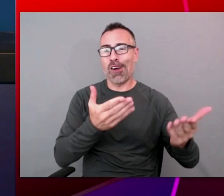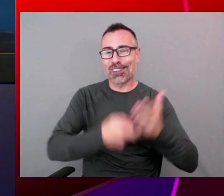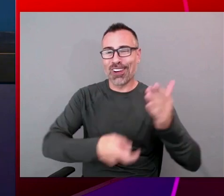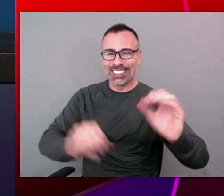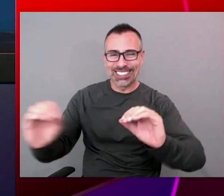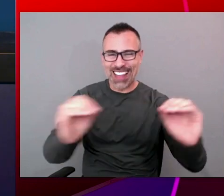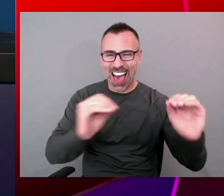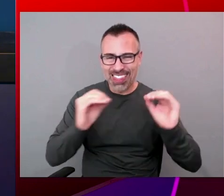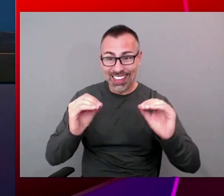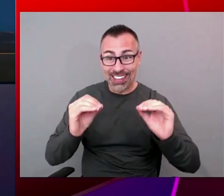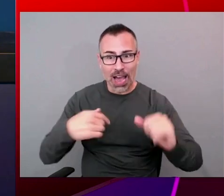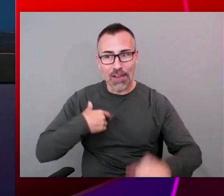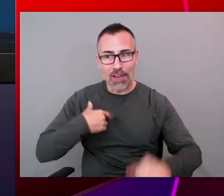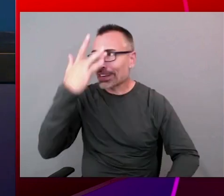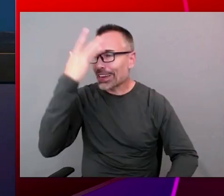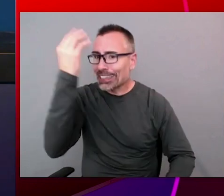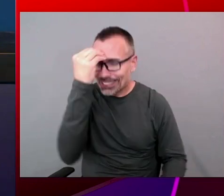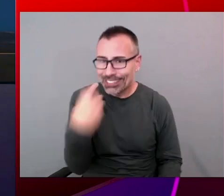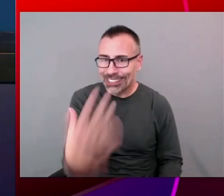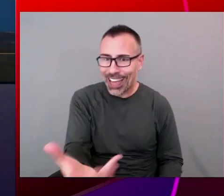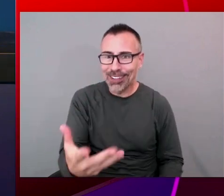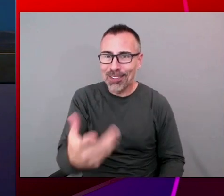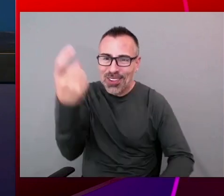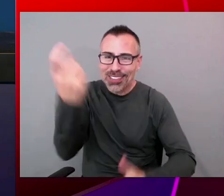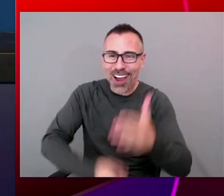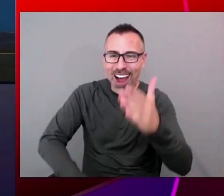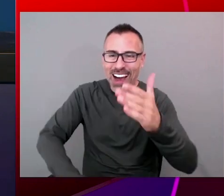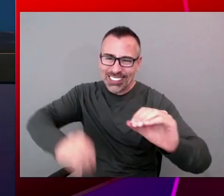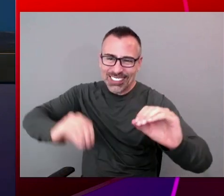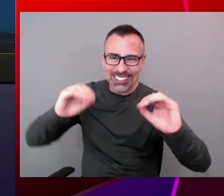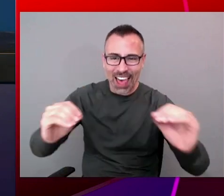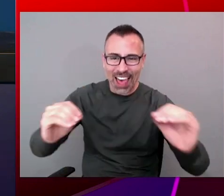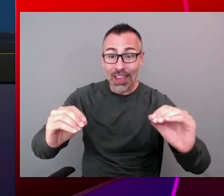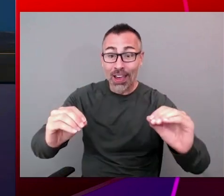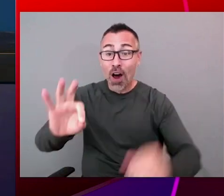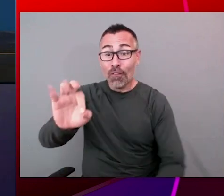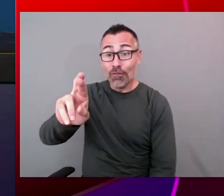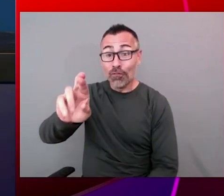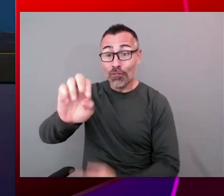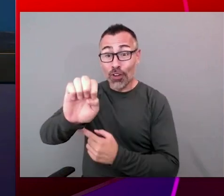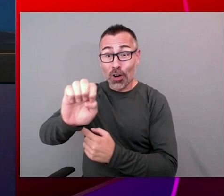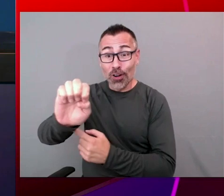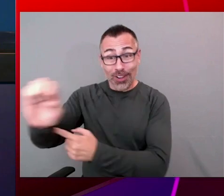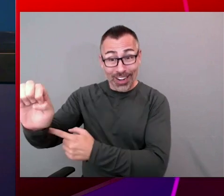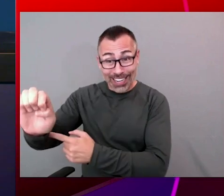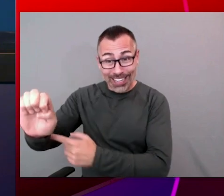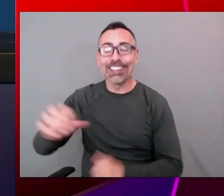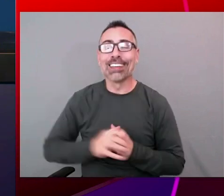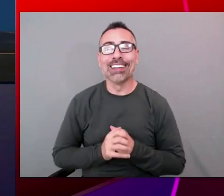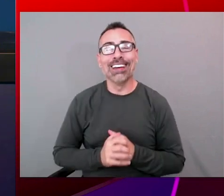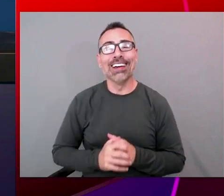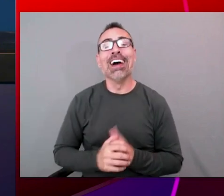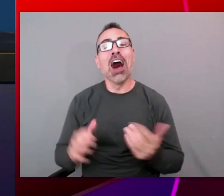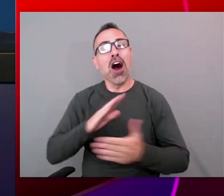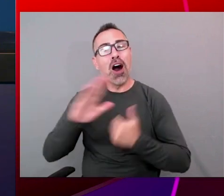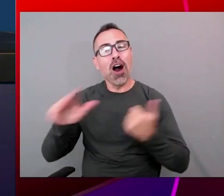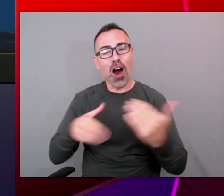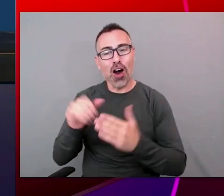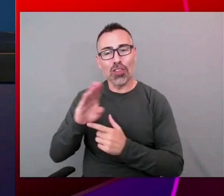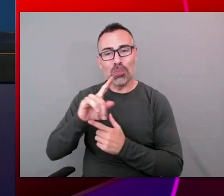forgot to mention that. Well, that's great. So yeah, all of this is free, and even the boot camps that we're offering are free, and educators